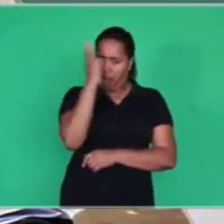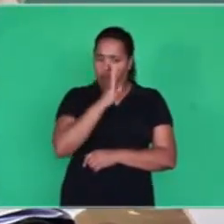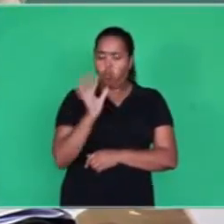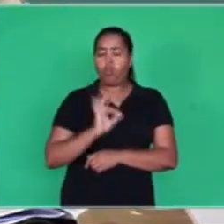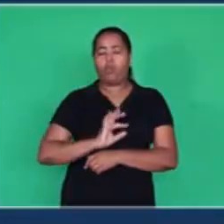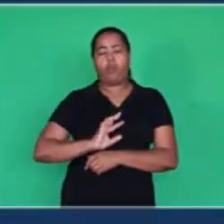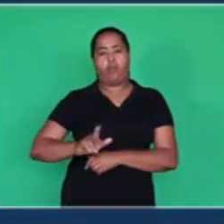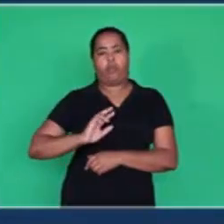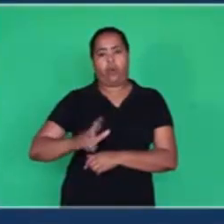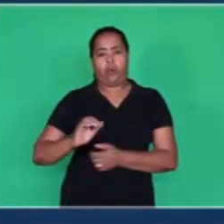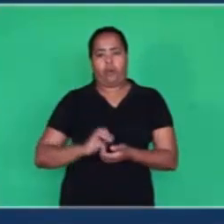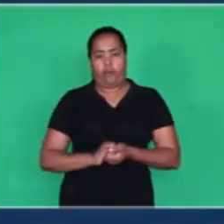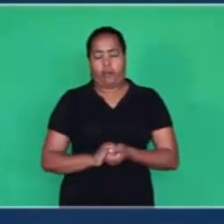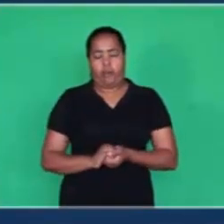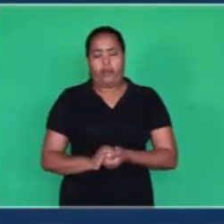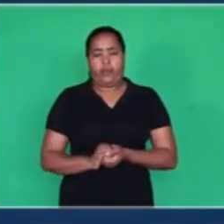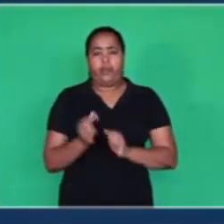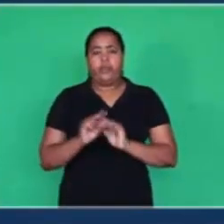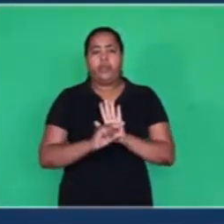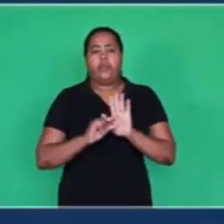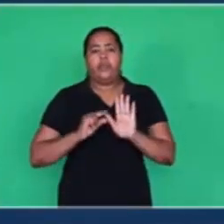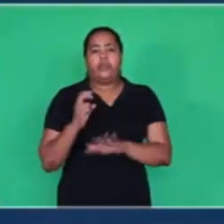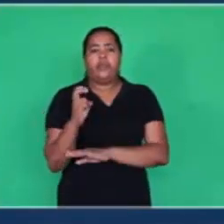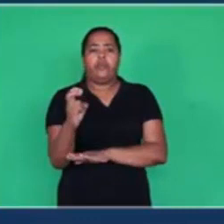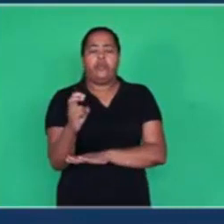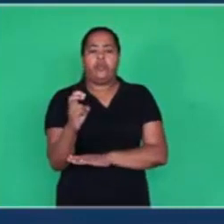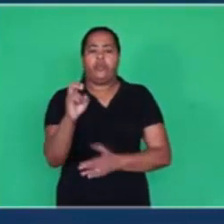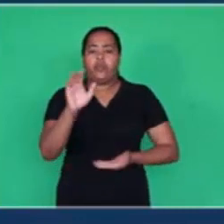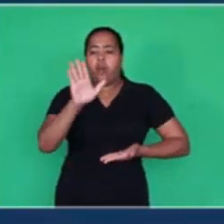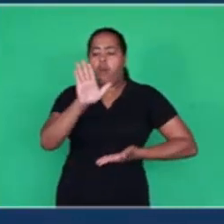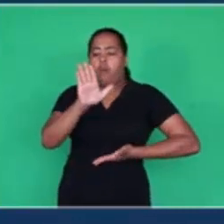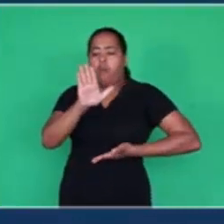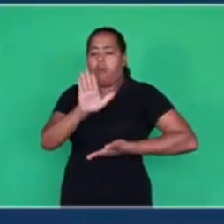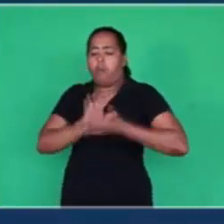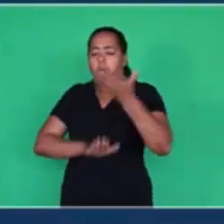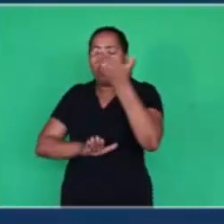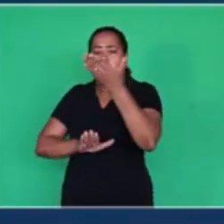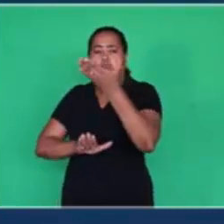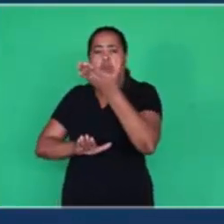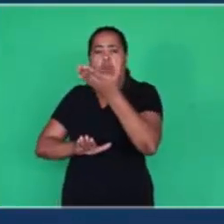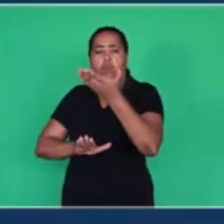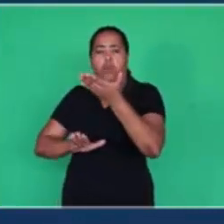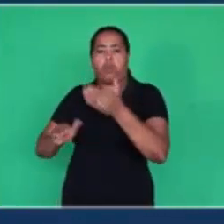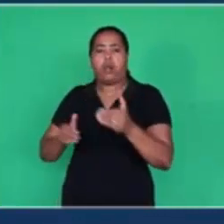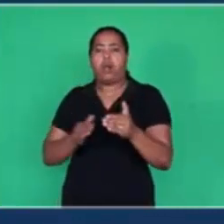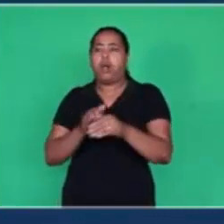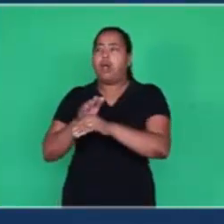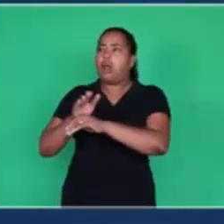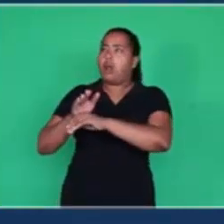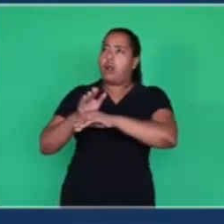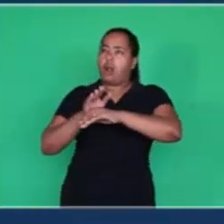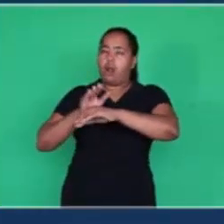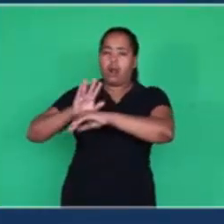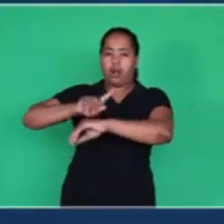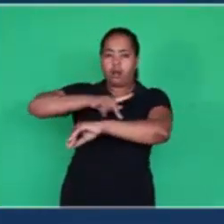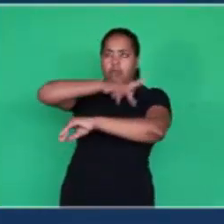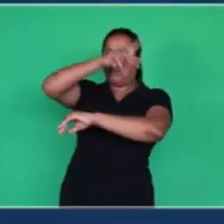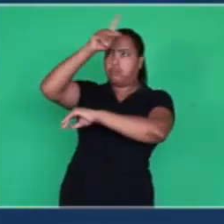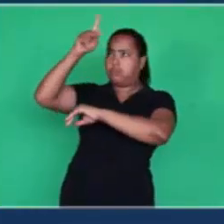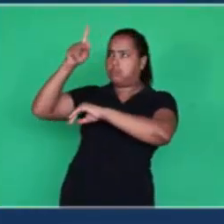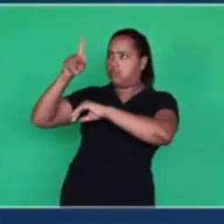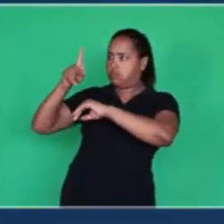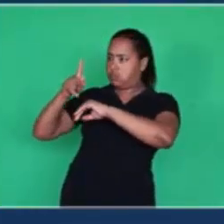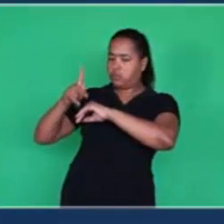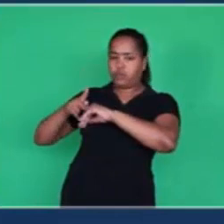the Lord God, my God, will come, and all the saints with you. He shall return